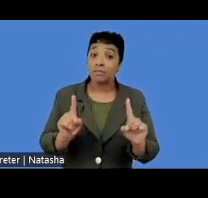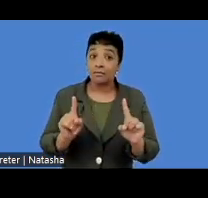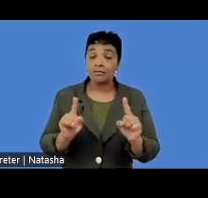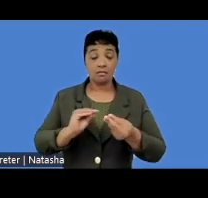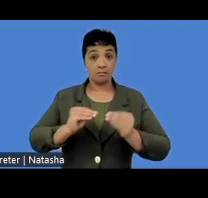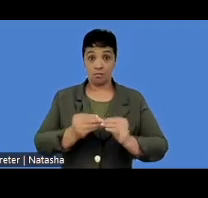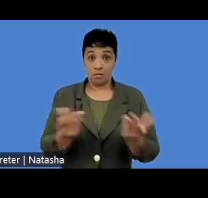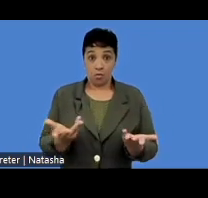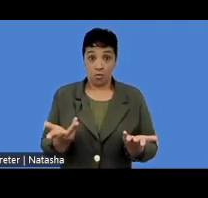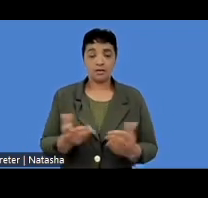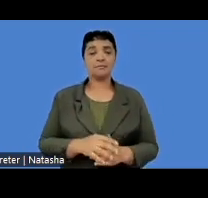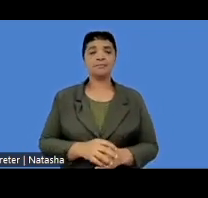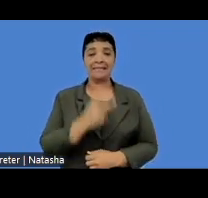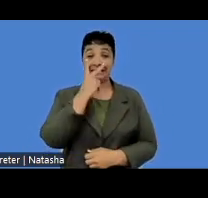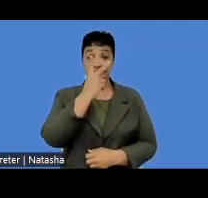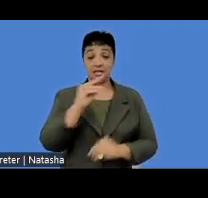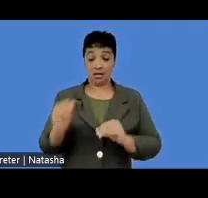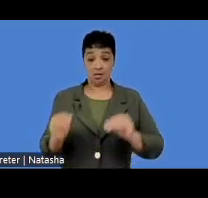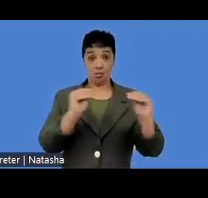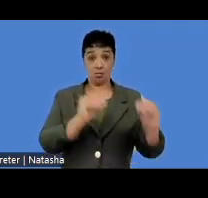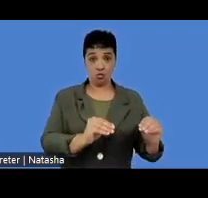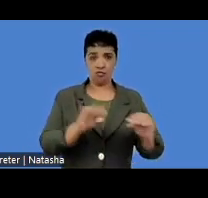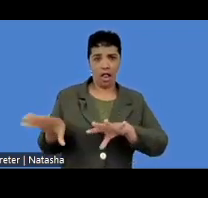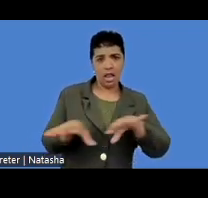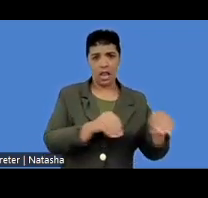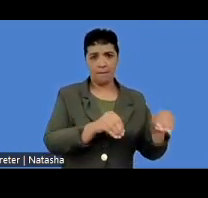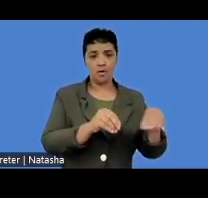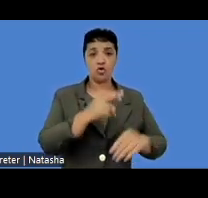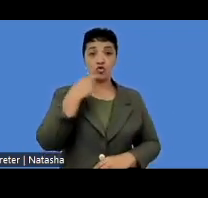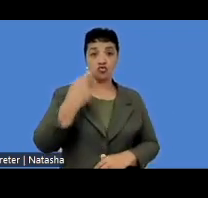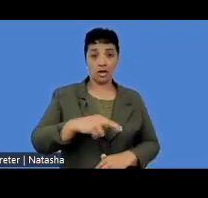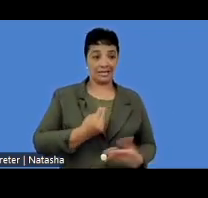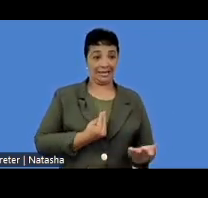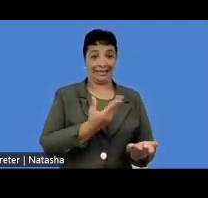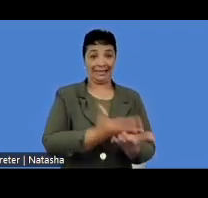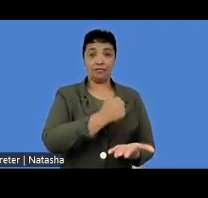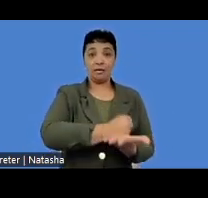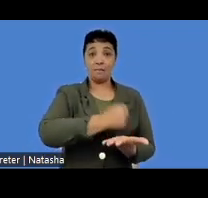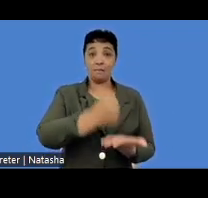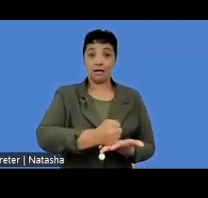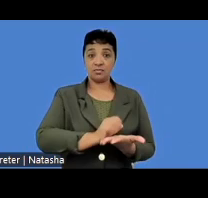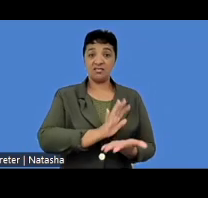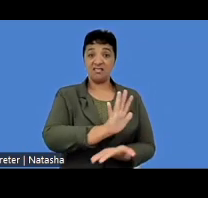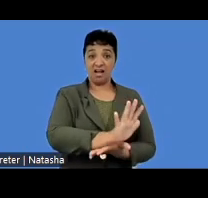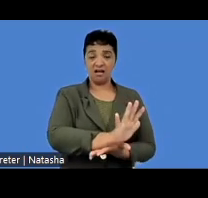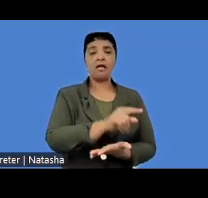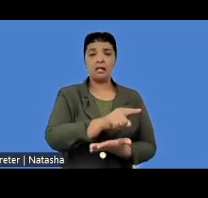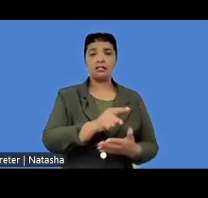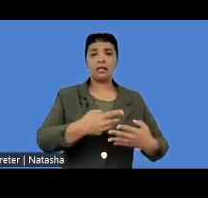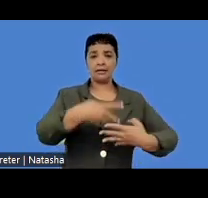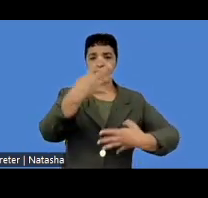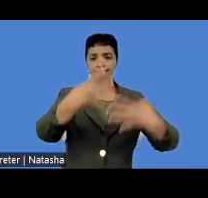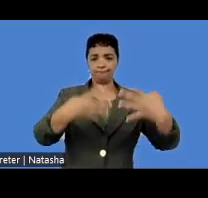after receiving Russian documents, they are included into the unified database of children